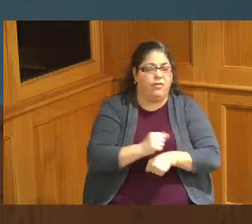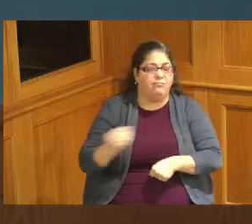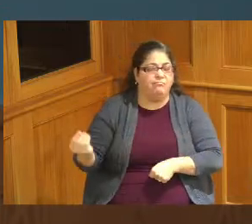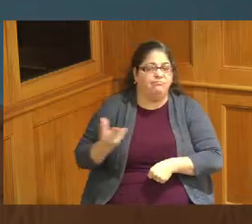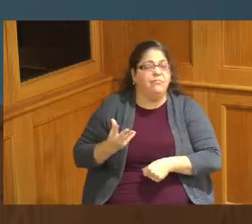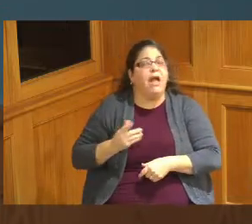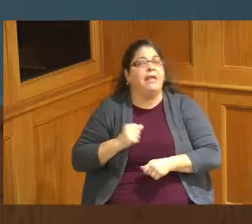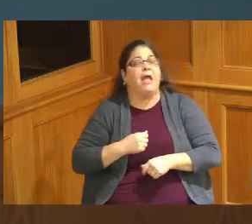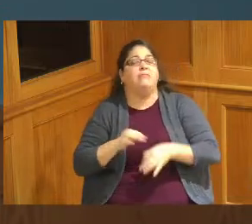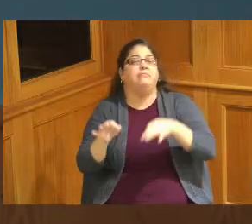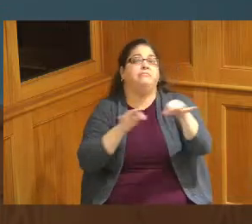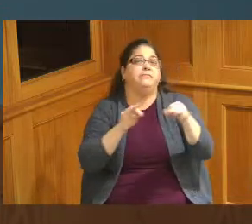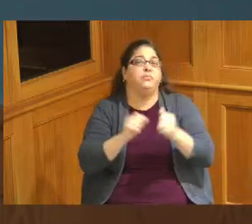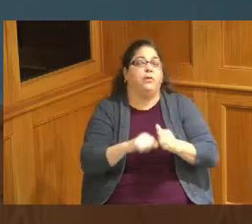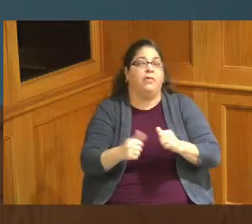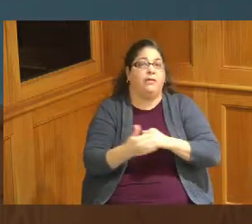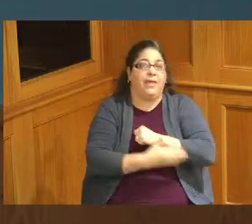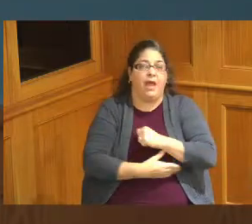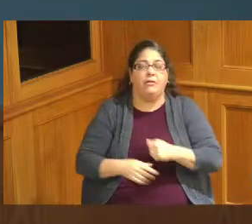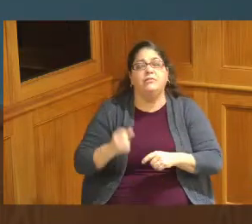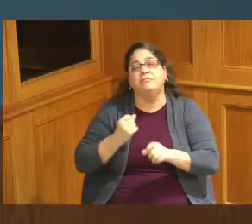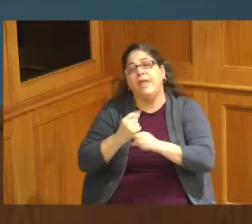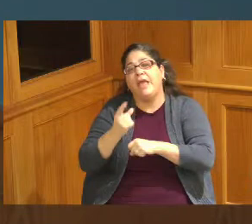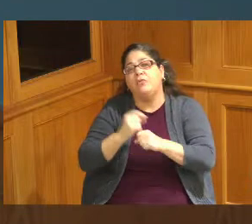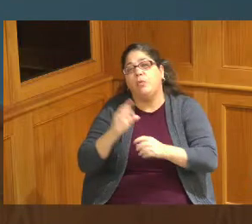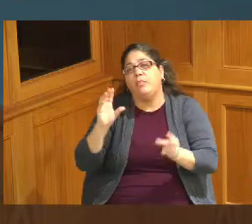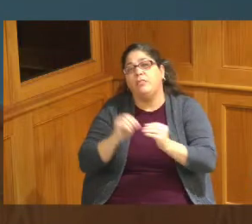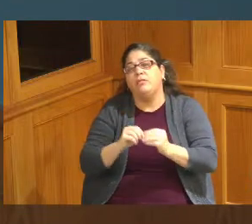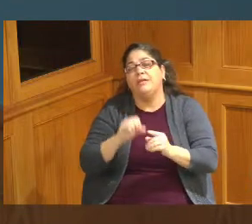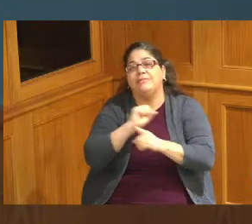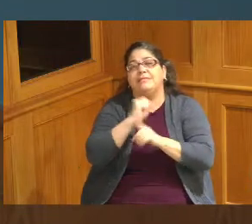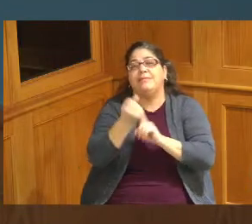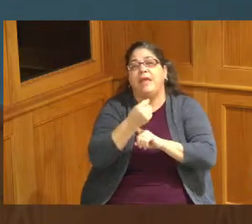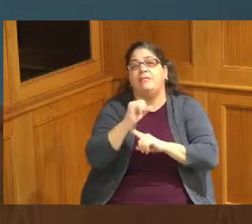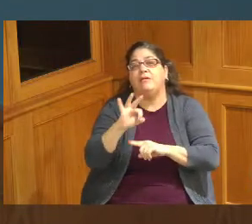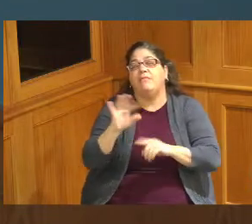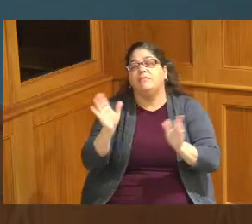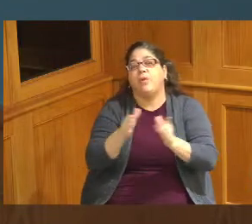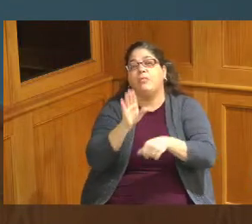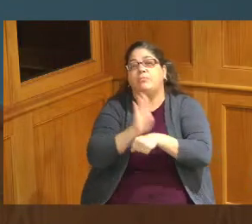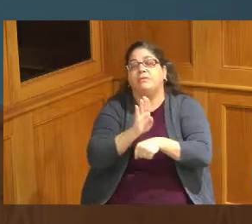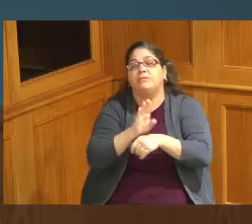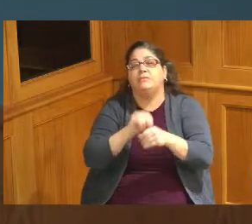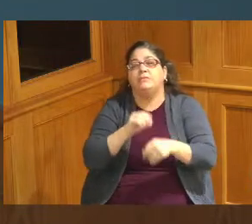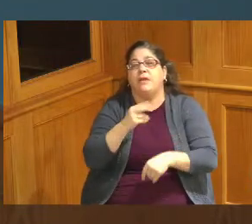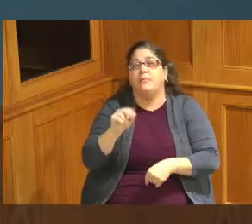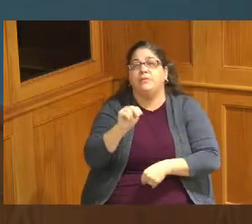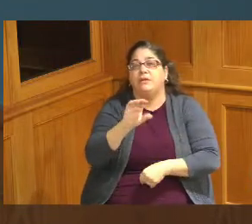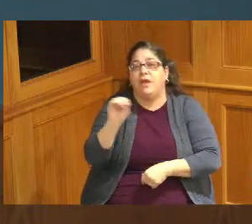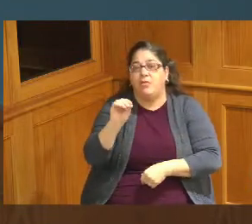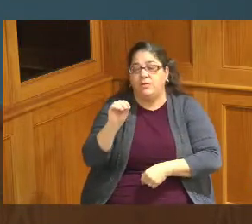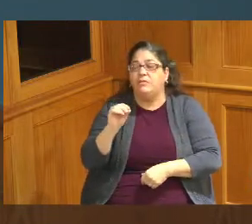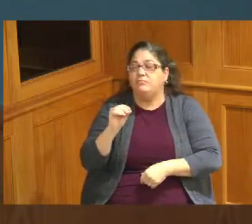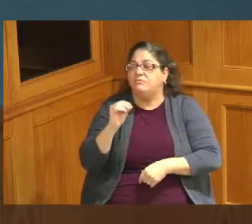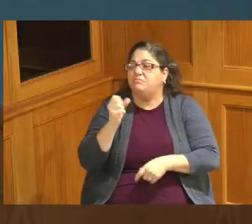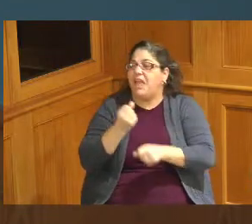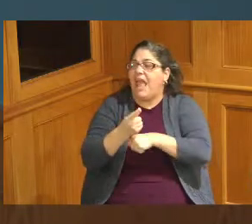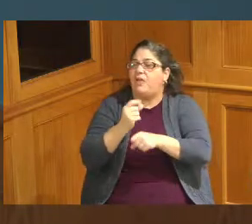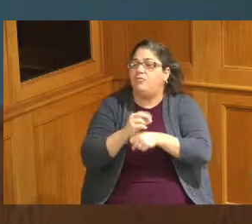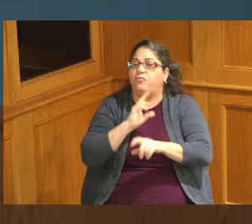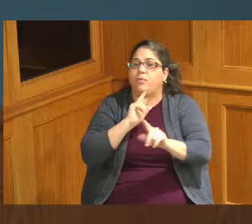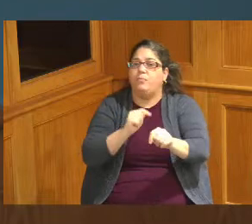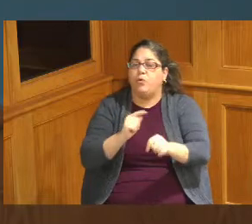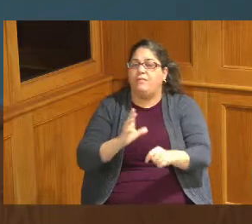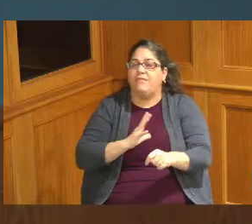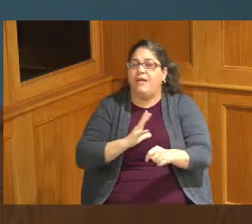So, like I said, some kind of annual report, state of small business in Hamilton County. There could be an annual report that's put